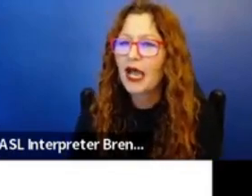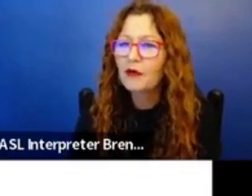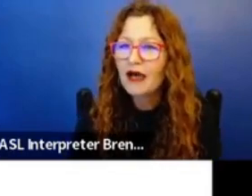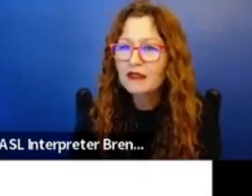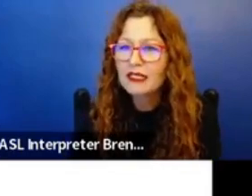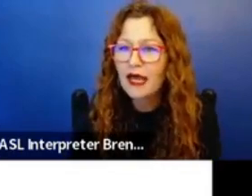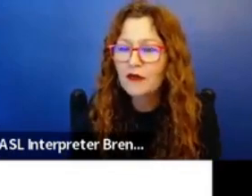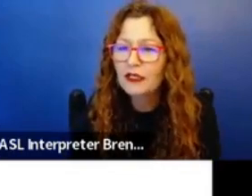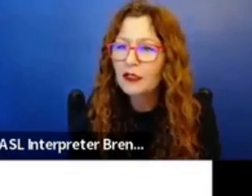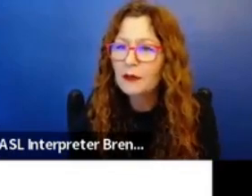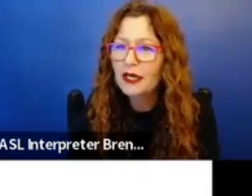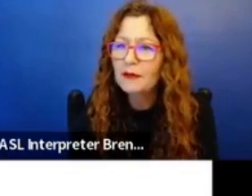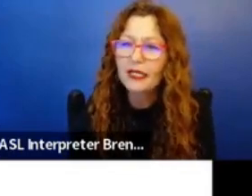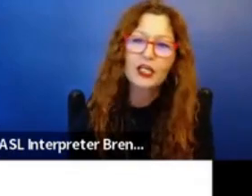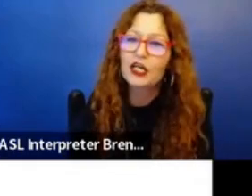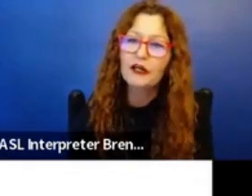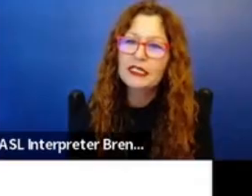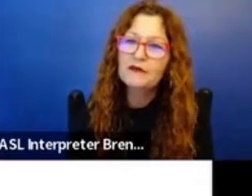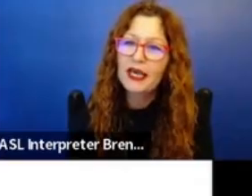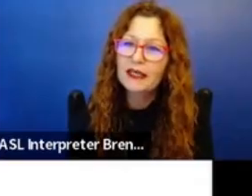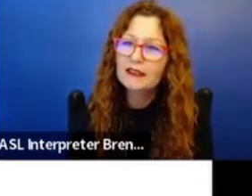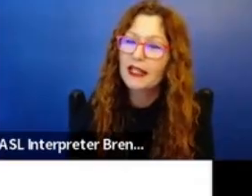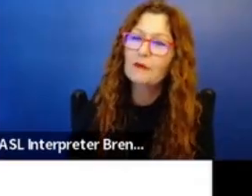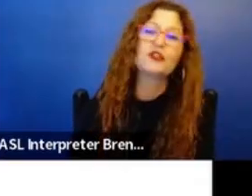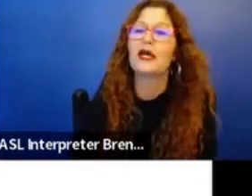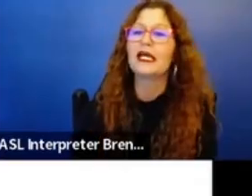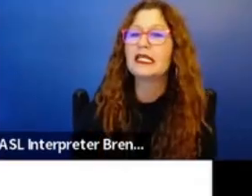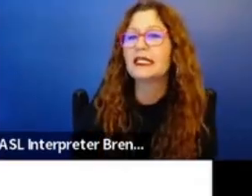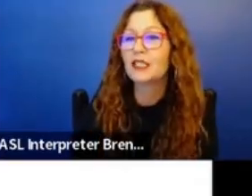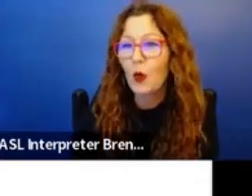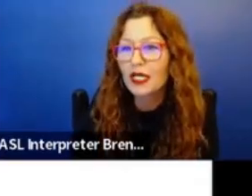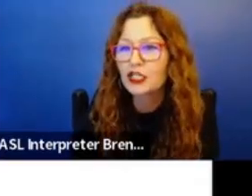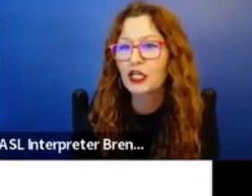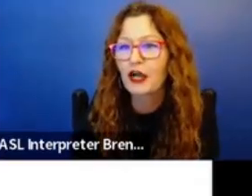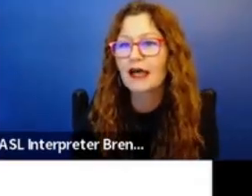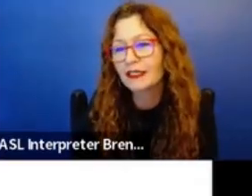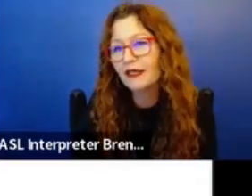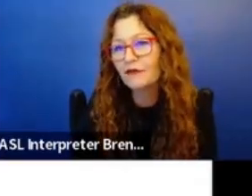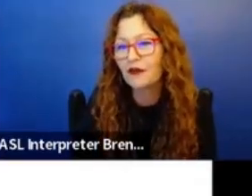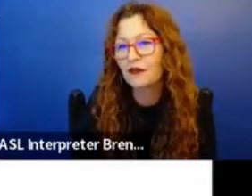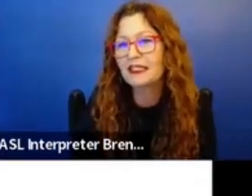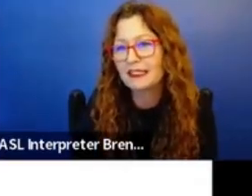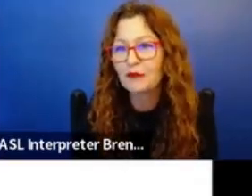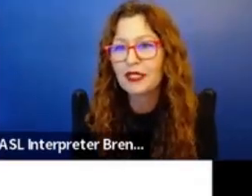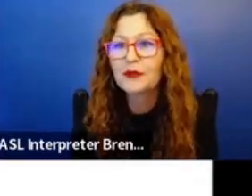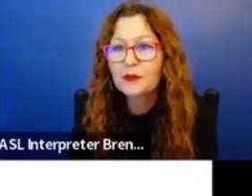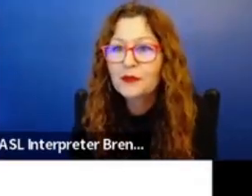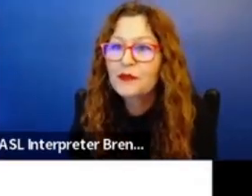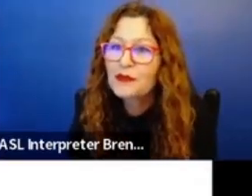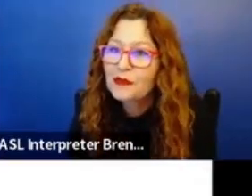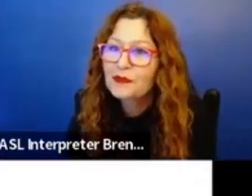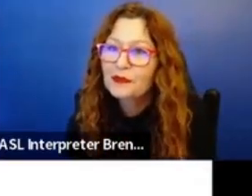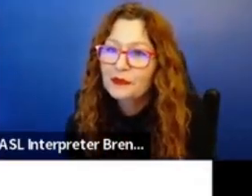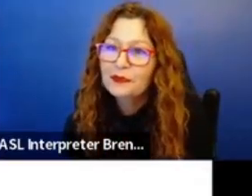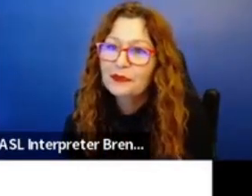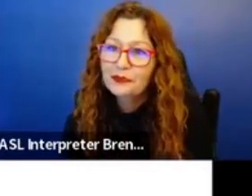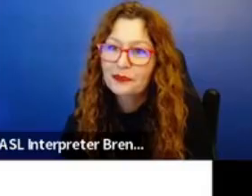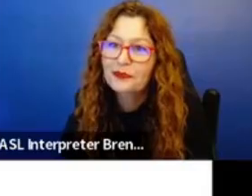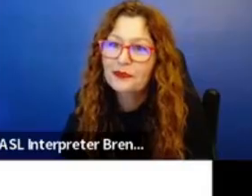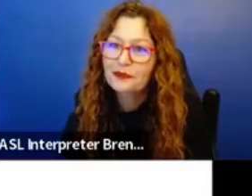your eyebrows together a little bit, make a curious face, and that portrays that it's a question you're asking rather than a statement.